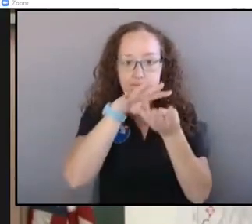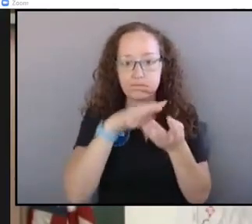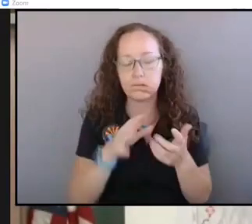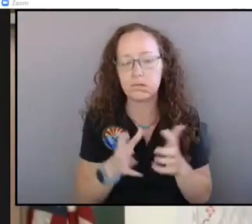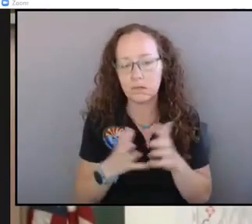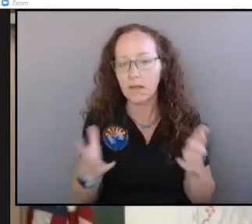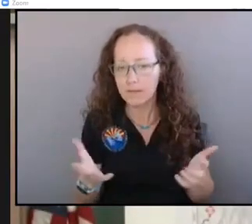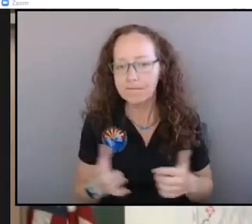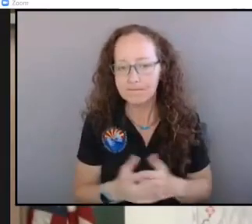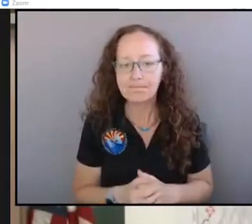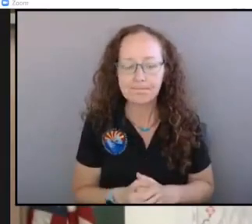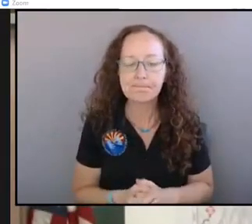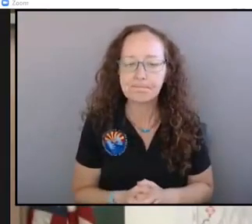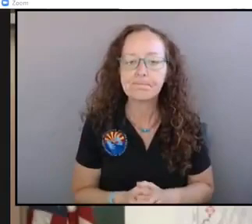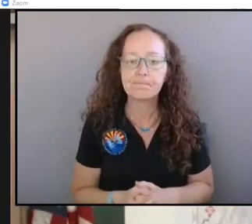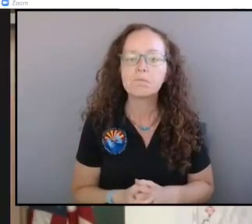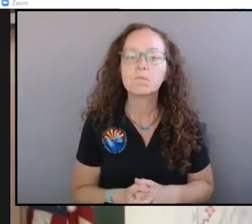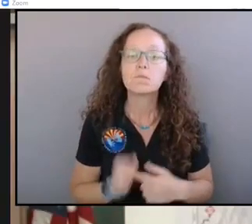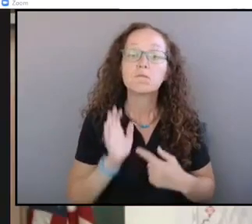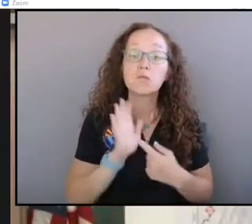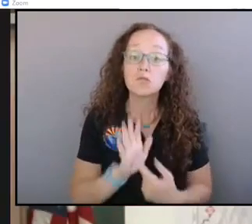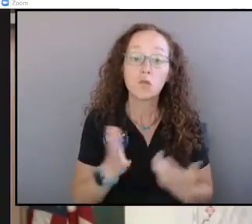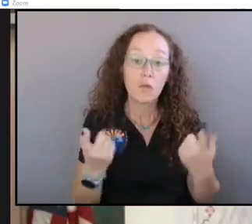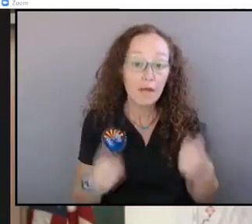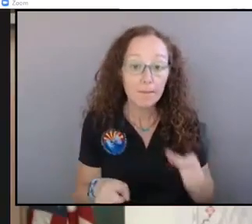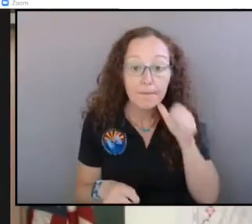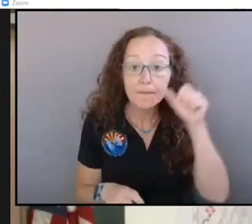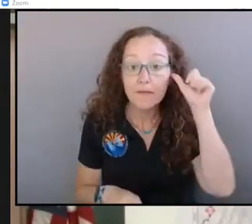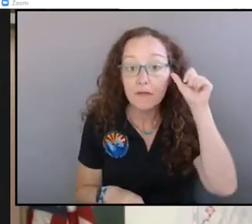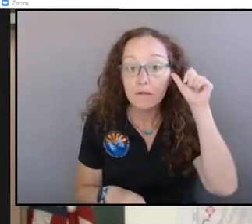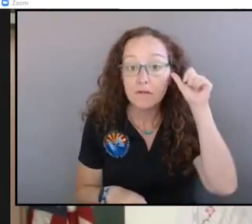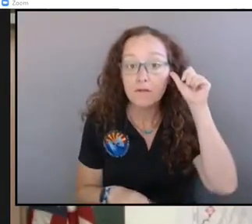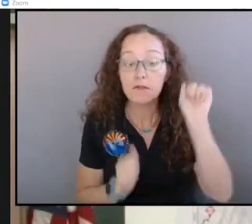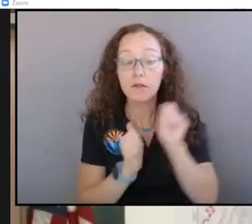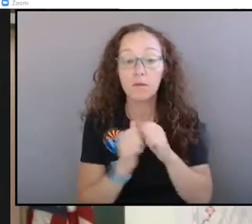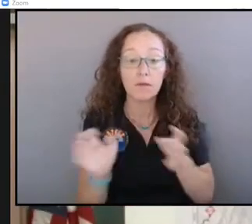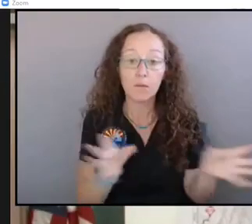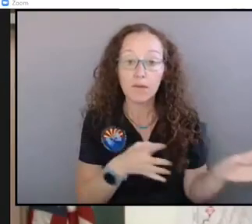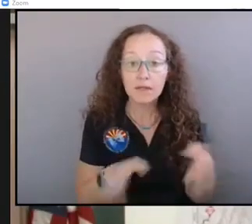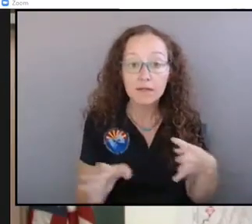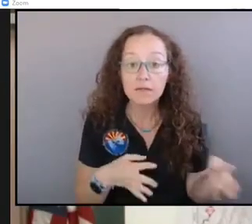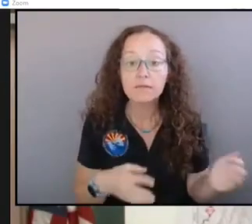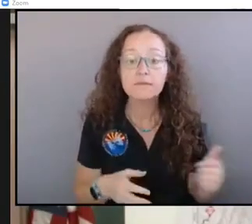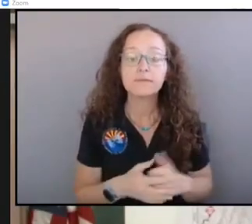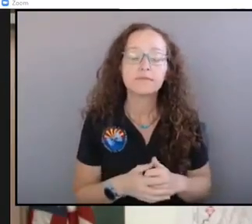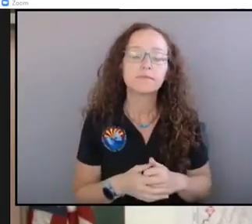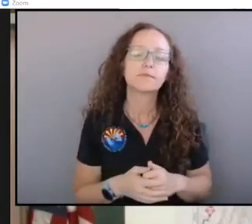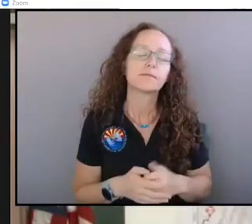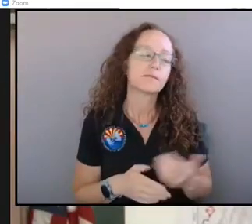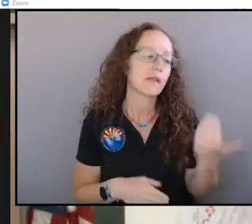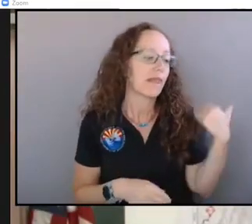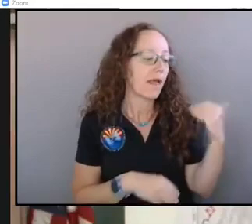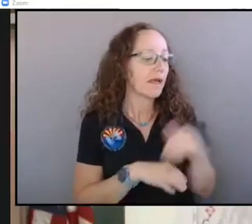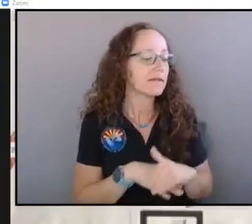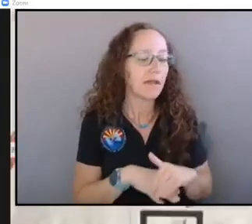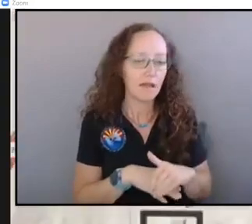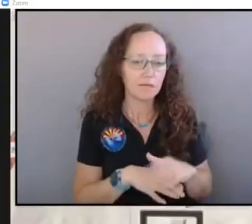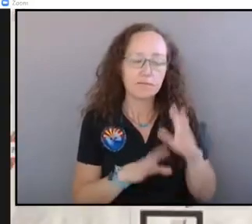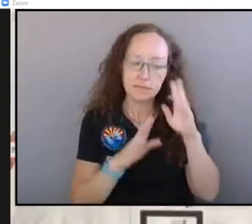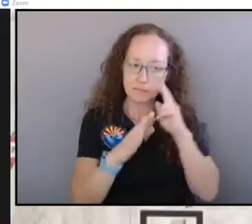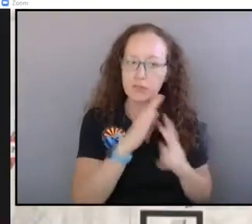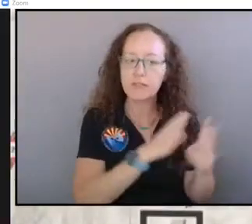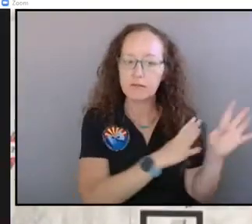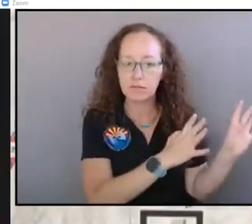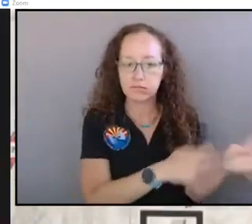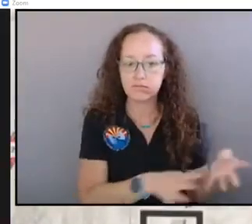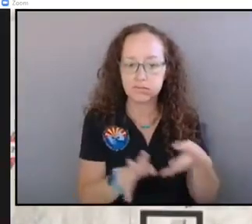just to kind of show you what happened yesterday with the winds, last night we were predicting those winds to come out of the east about